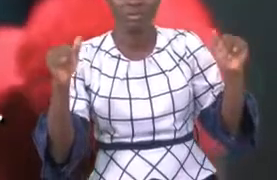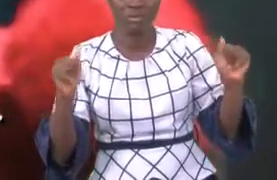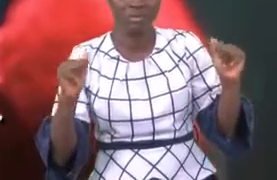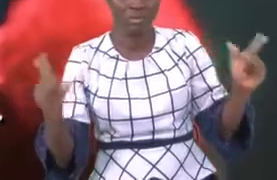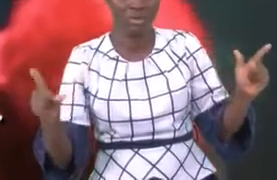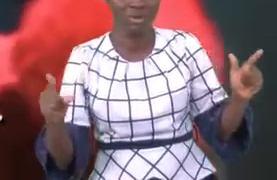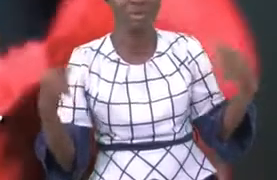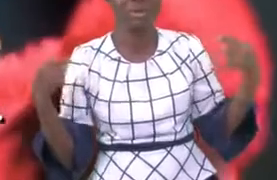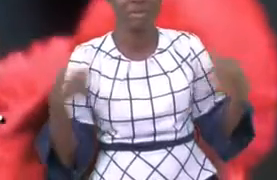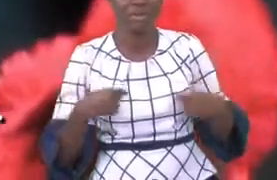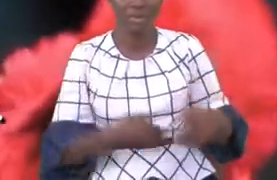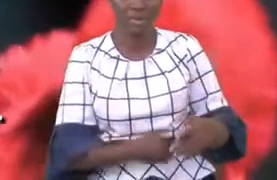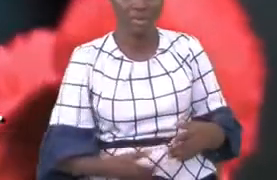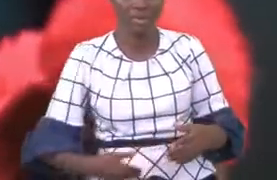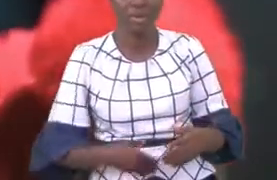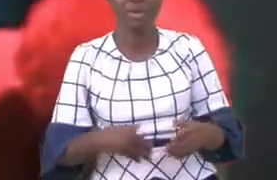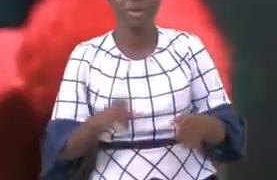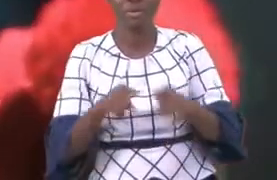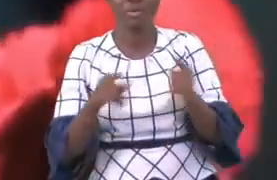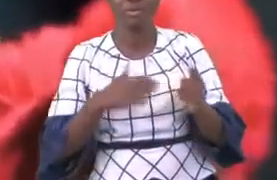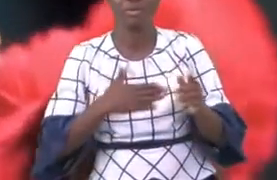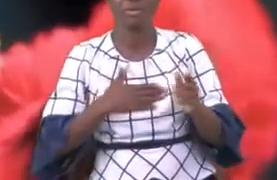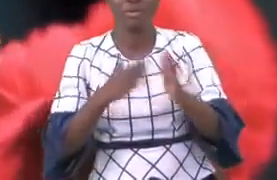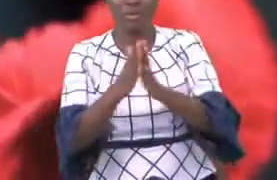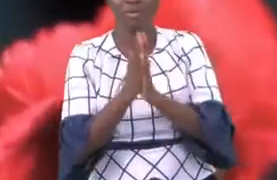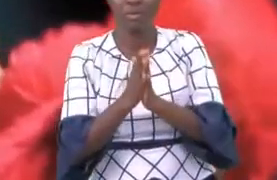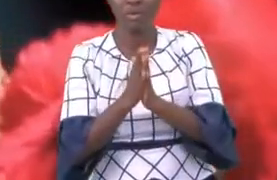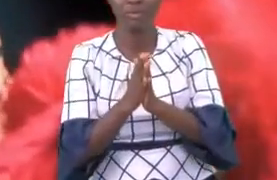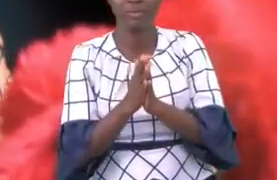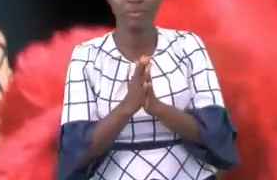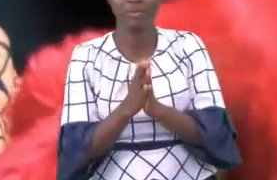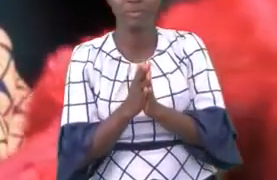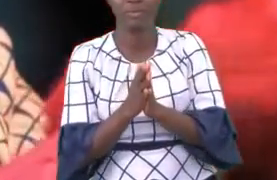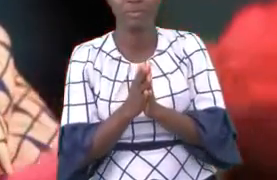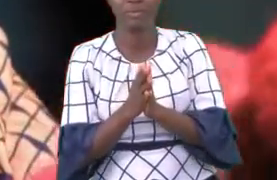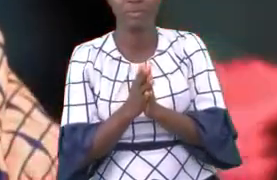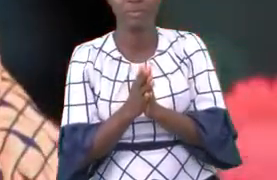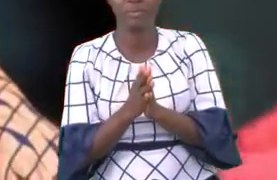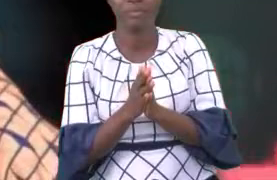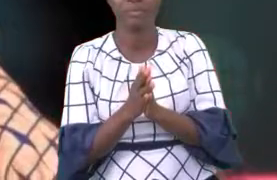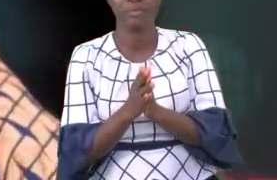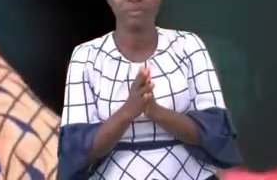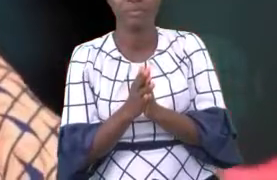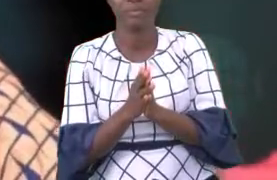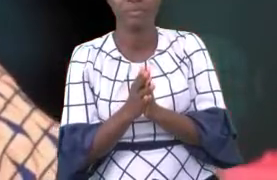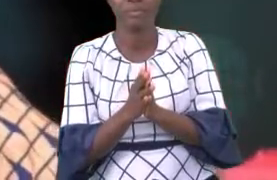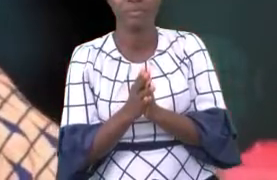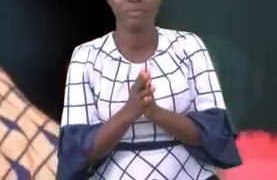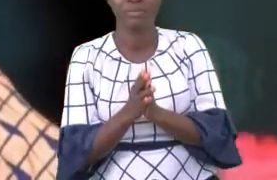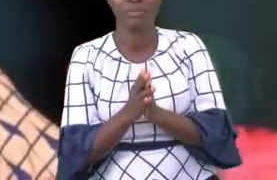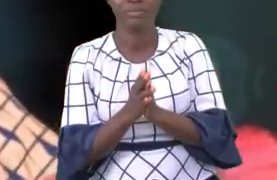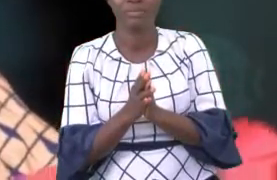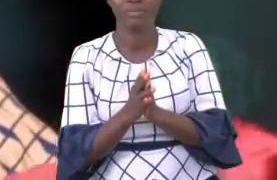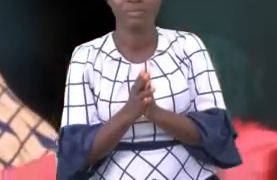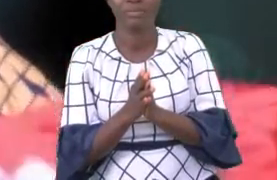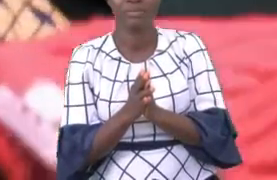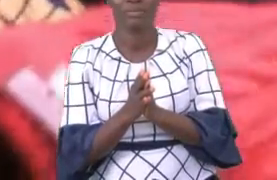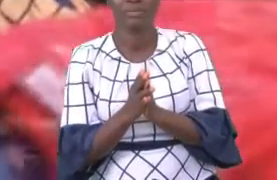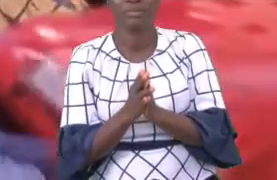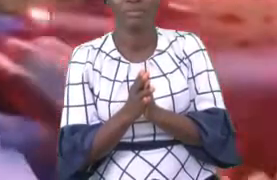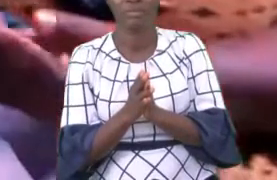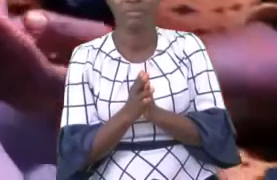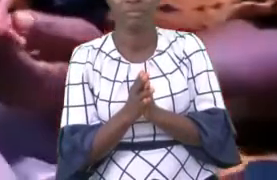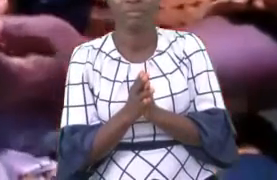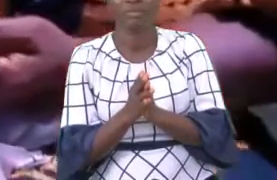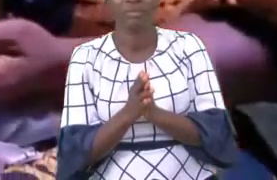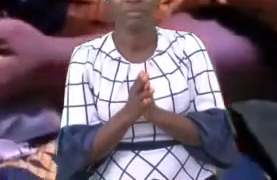my challenge." And the Lord challenged my challenge. I took in And then I gave birth to this baby.